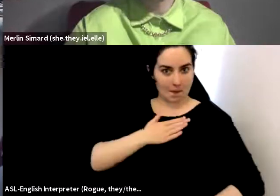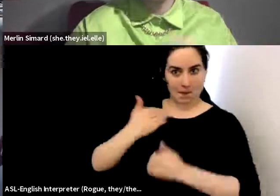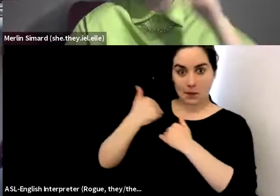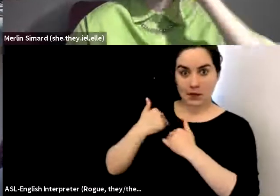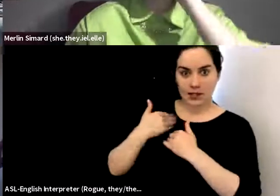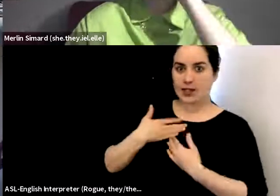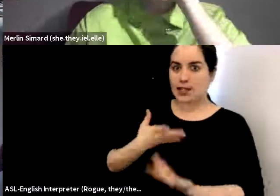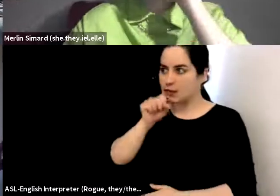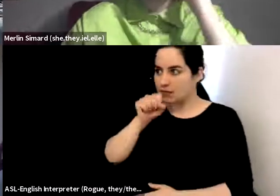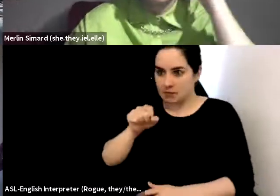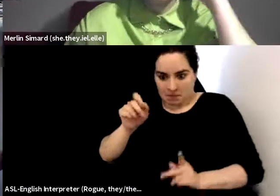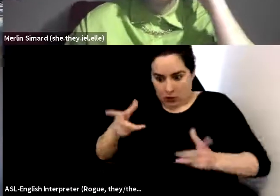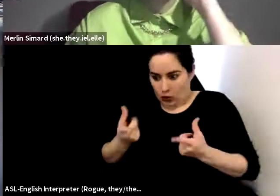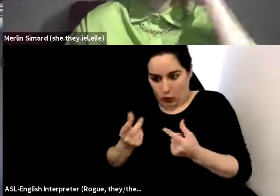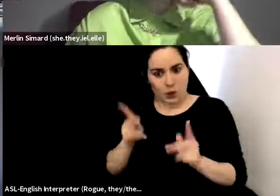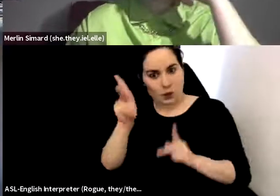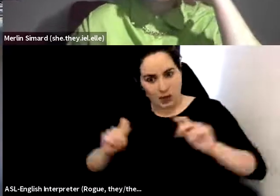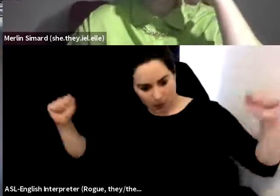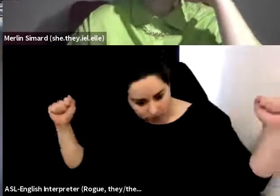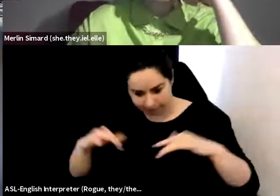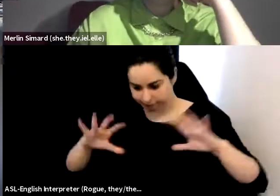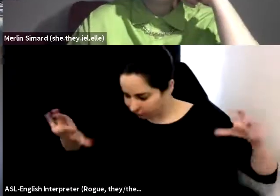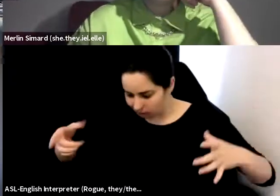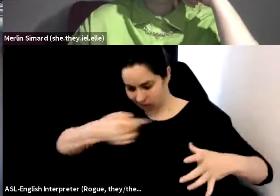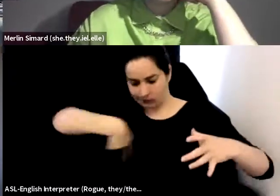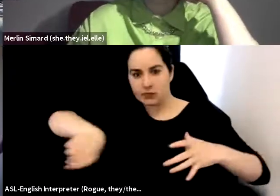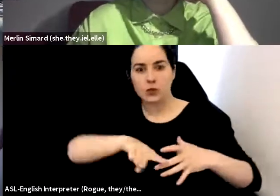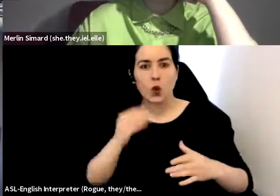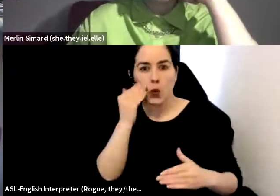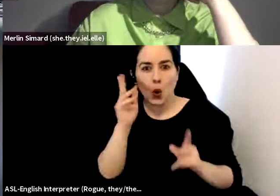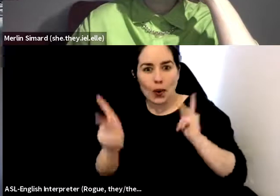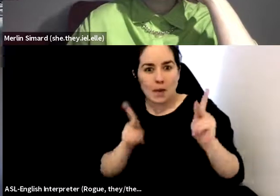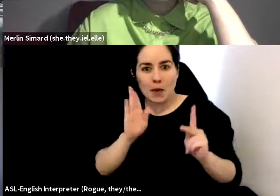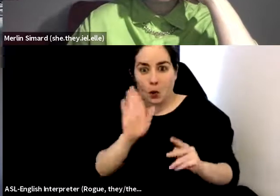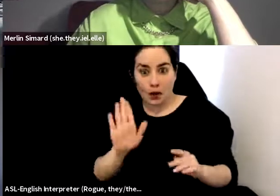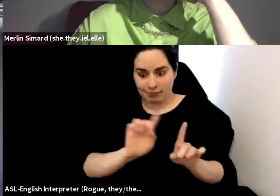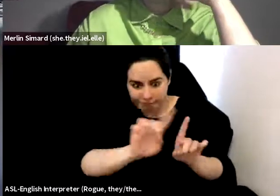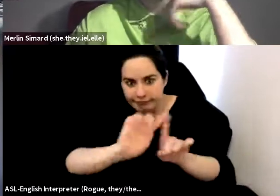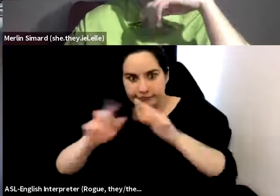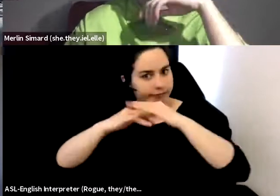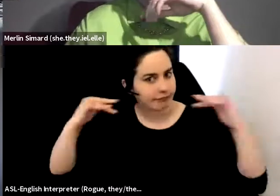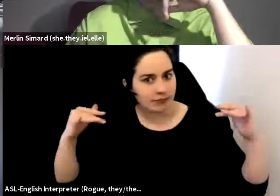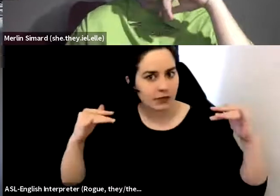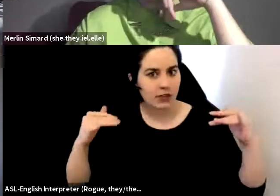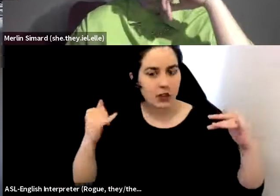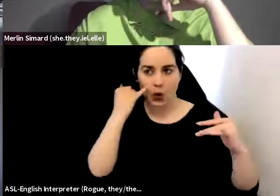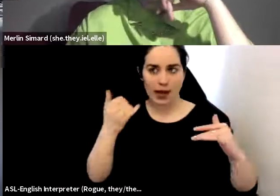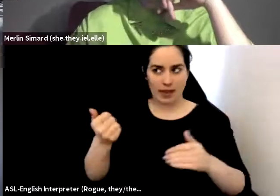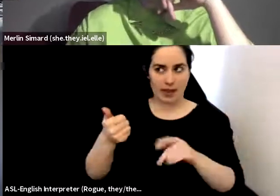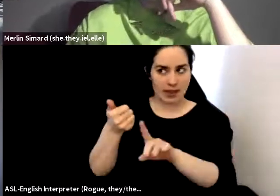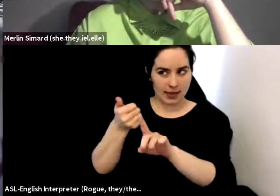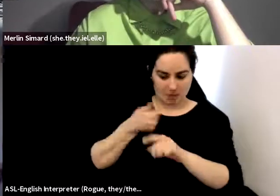into a space with that ideology, and the different kinds of responsibilities that it comes if you're walking into someone else's